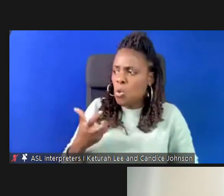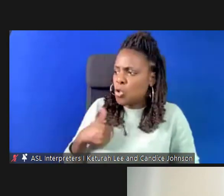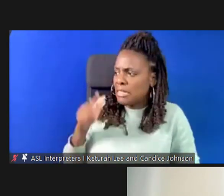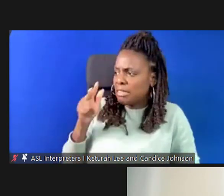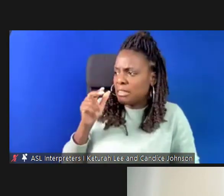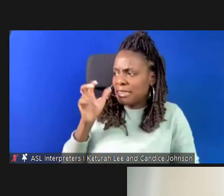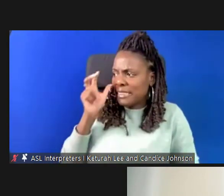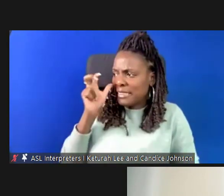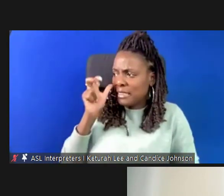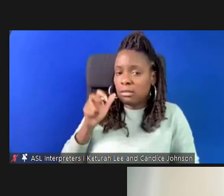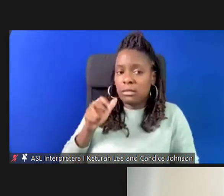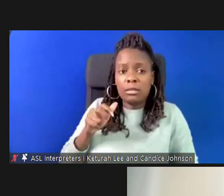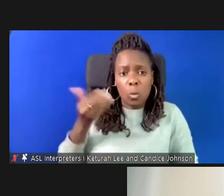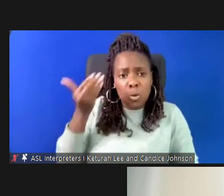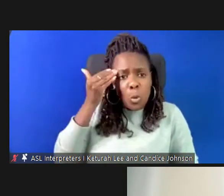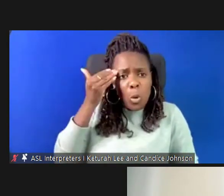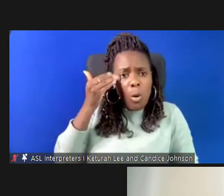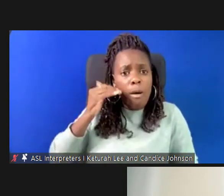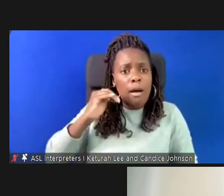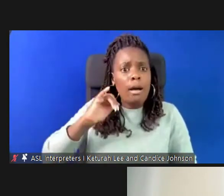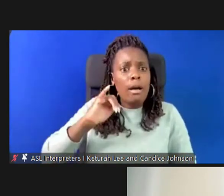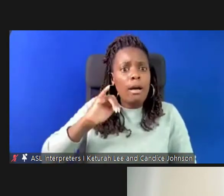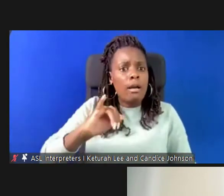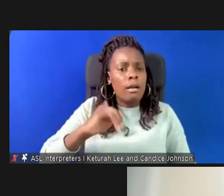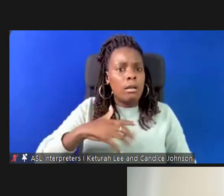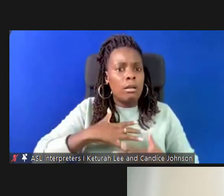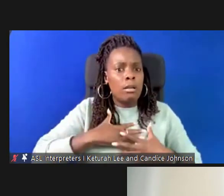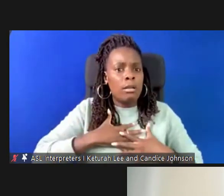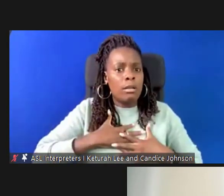that gift. Thank you for that gift.